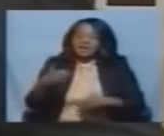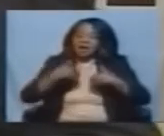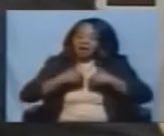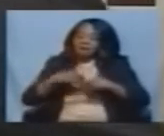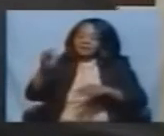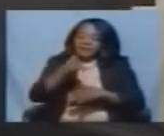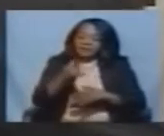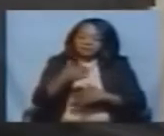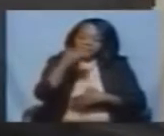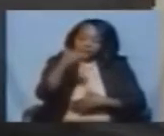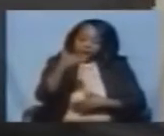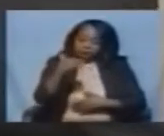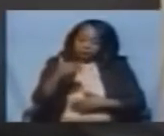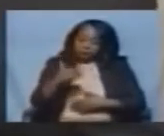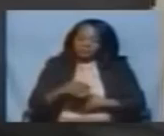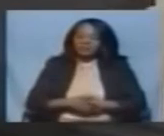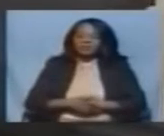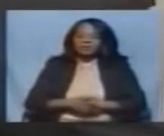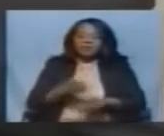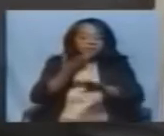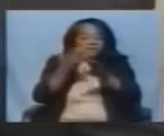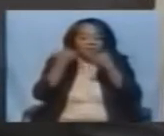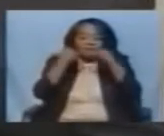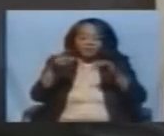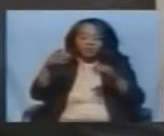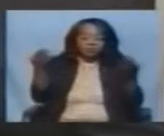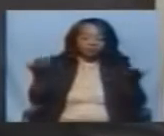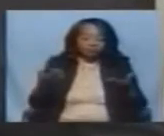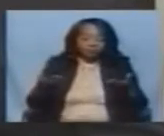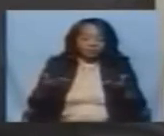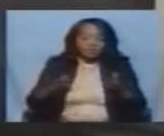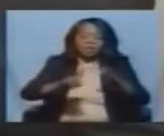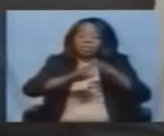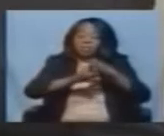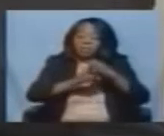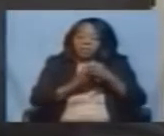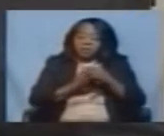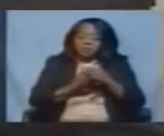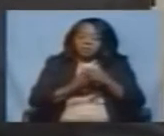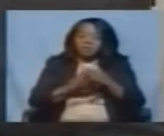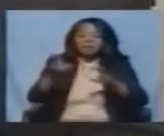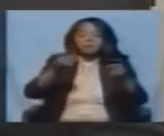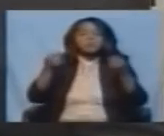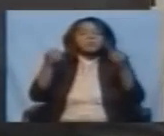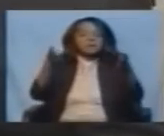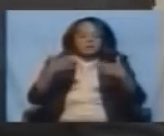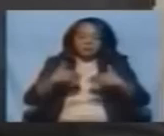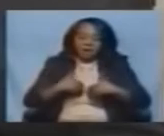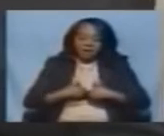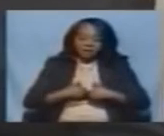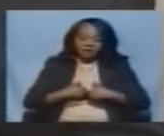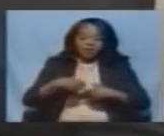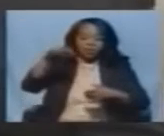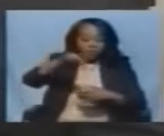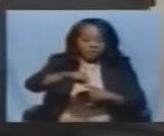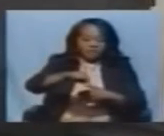itemize for you. First of all, I did mention to you that at the beginning, we had so many people that were not